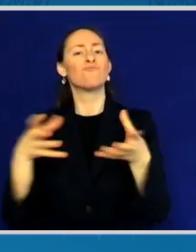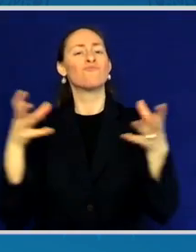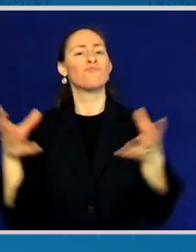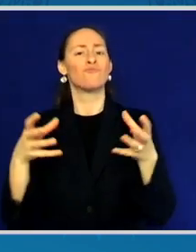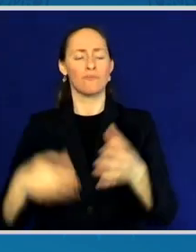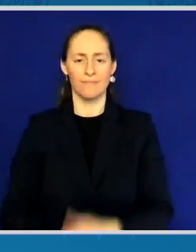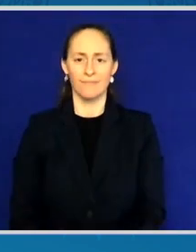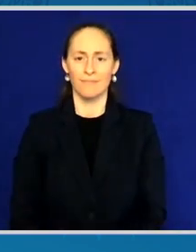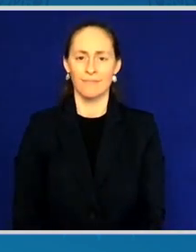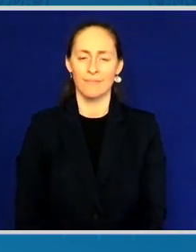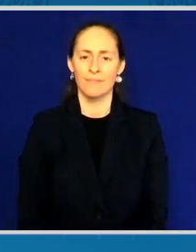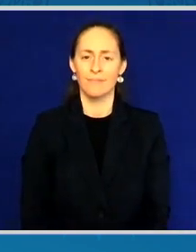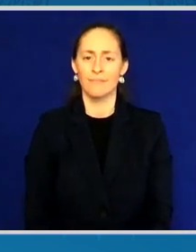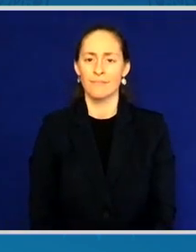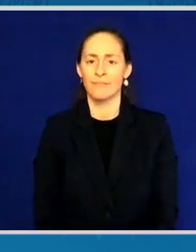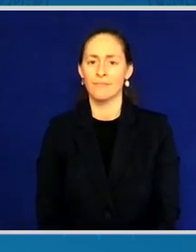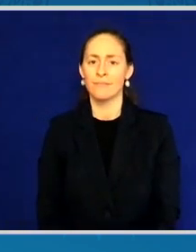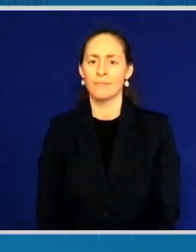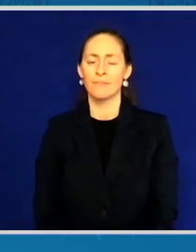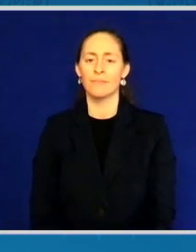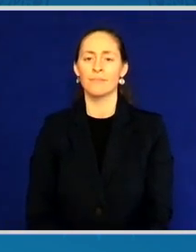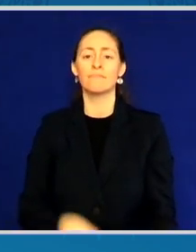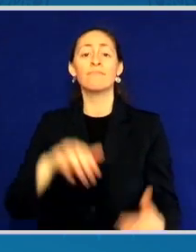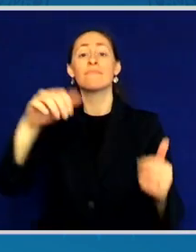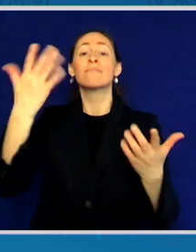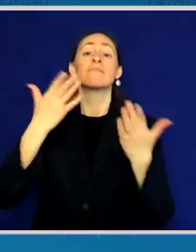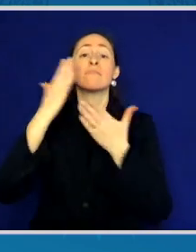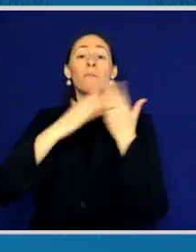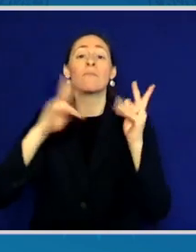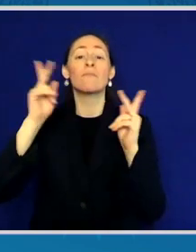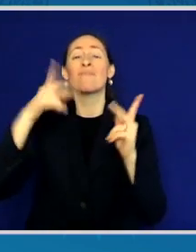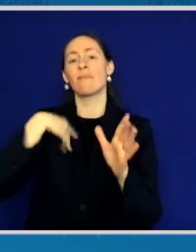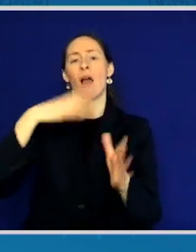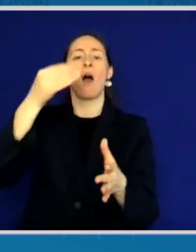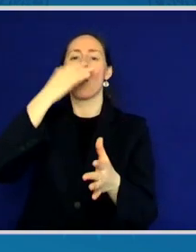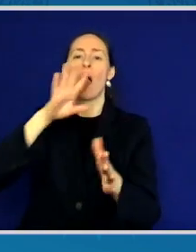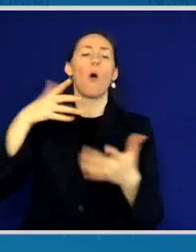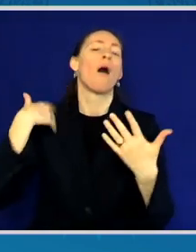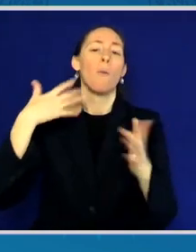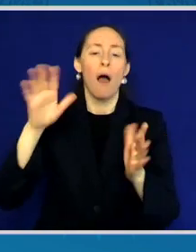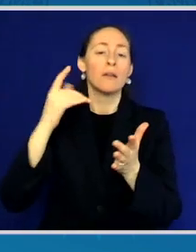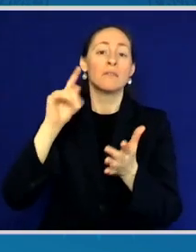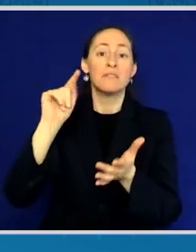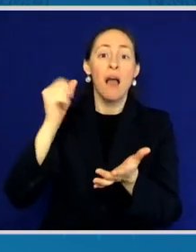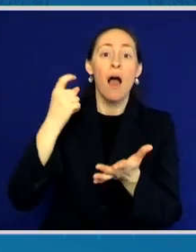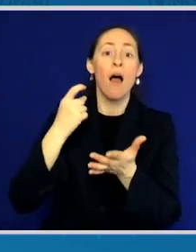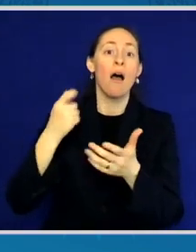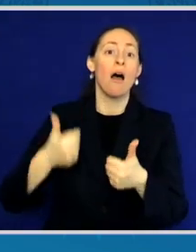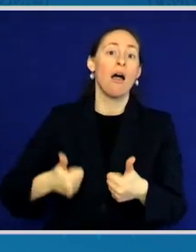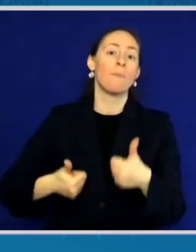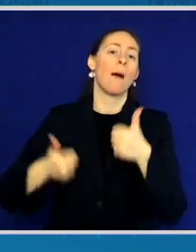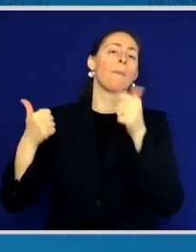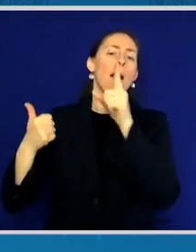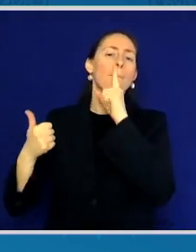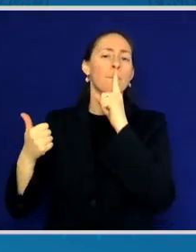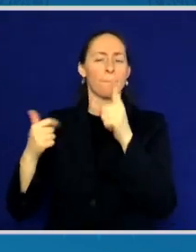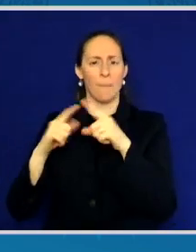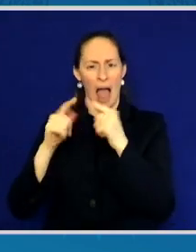going up, I don't really care about transit, I don't use it, might be a high end, but maybe most of their employees don't. How'd you convince